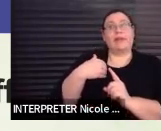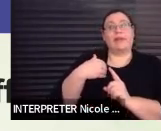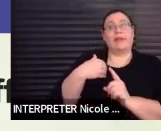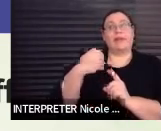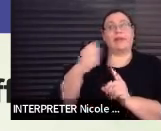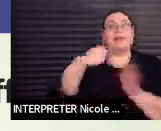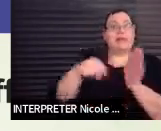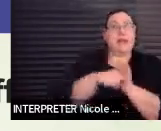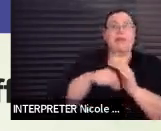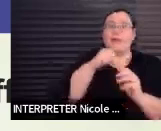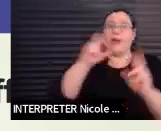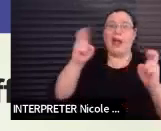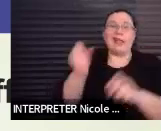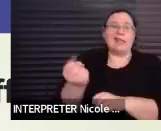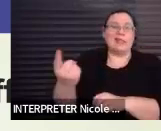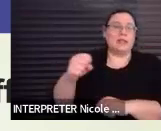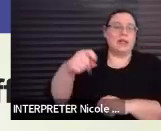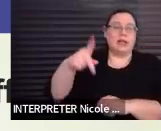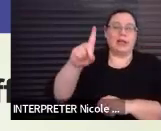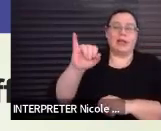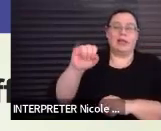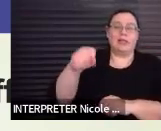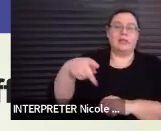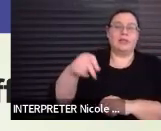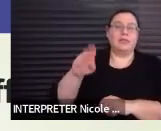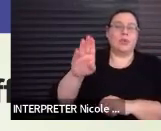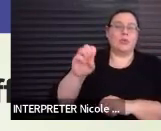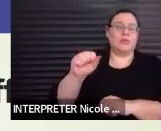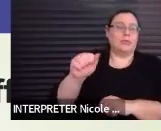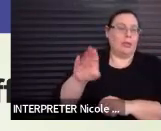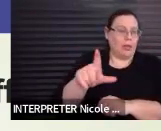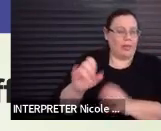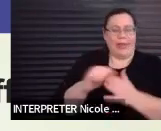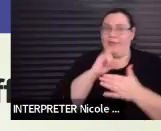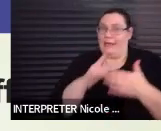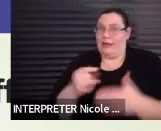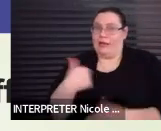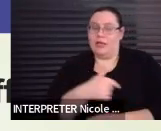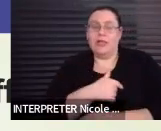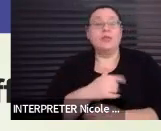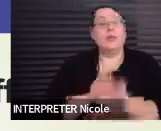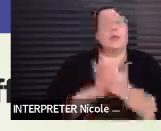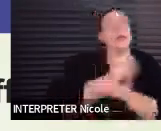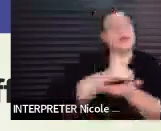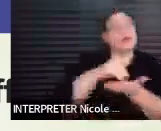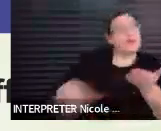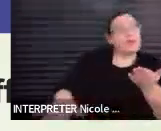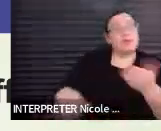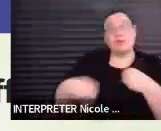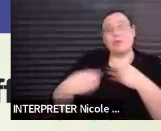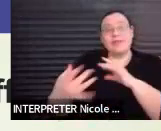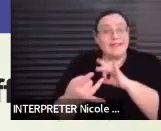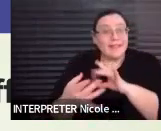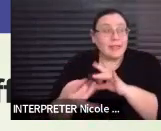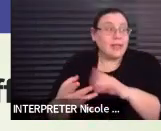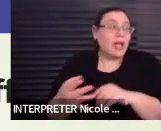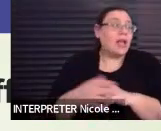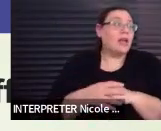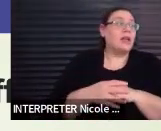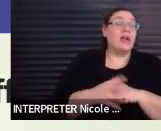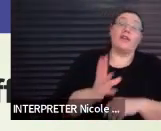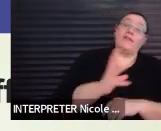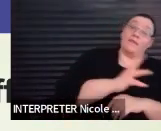assignments with our students. And so that was something that kind of guided us. We also asked our students to provide feedback, both formally